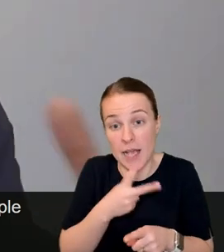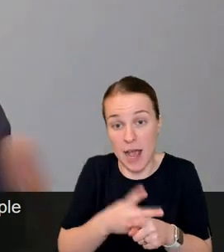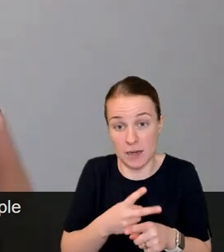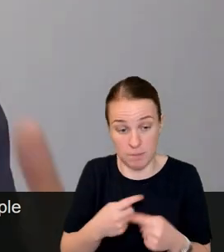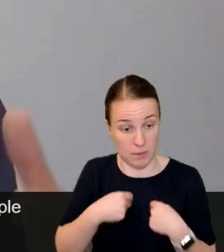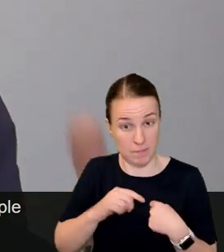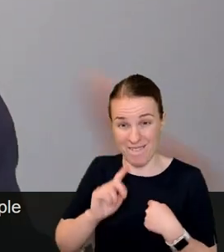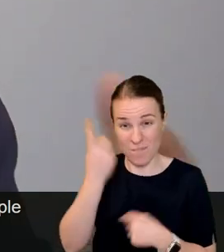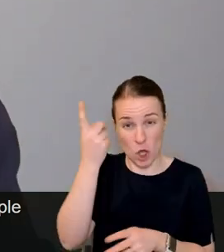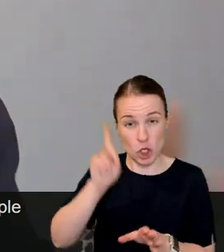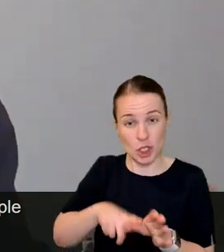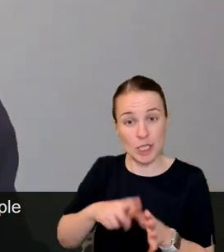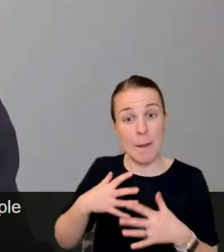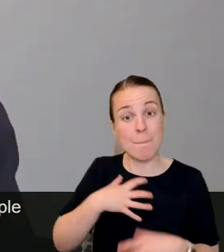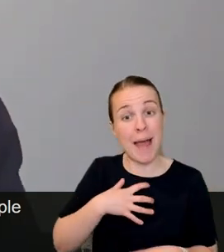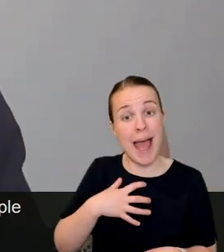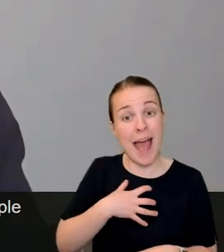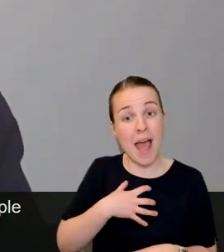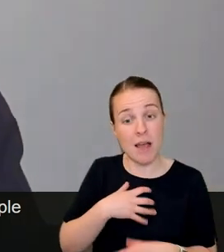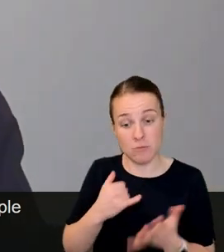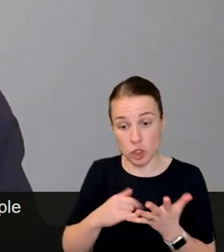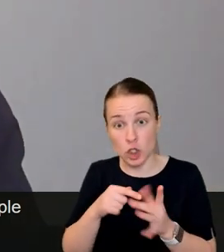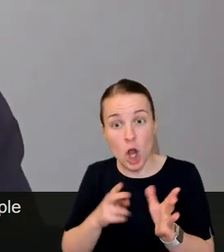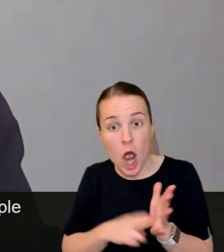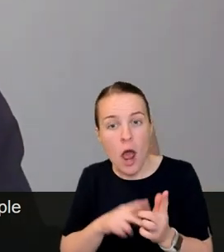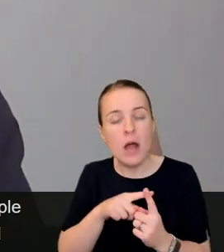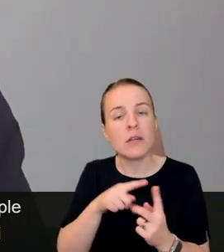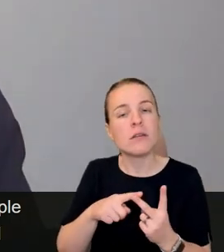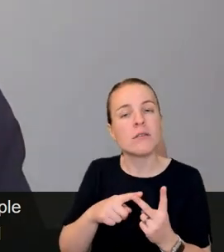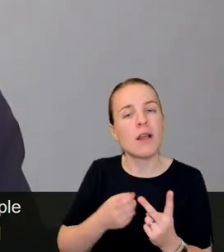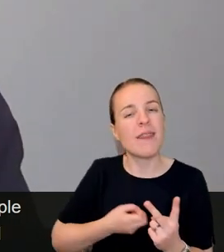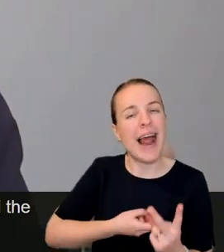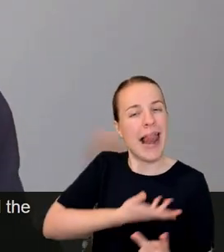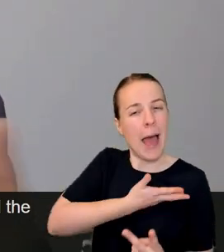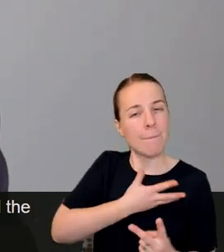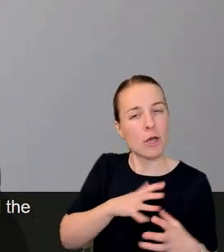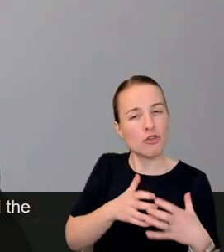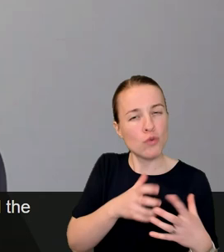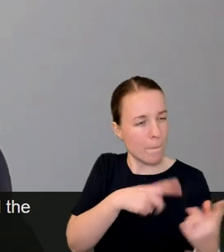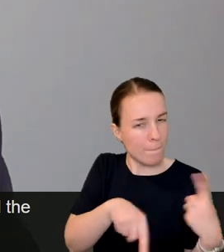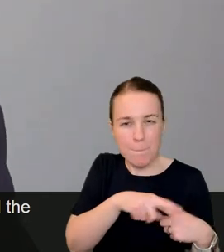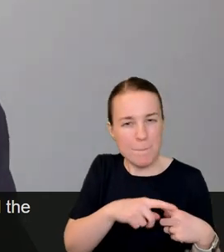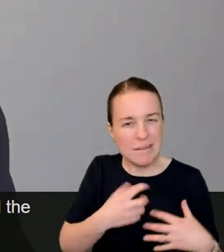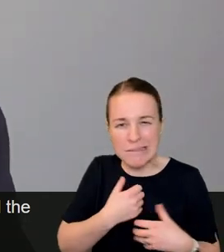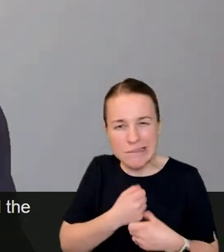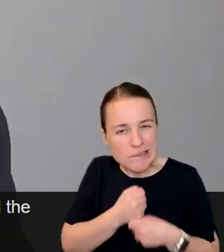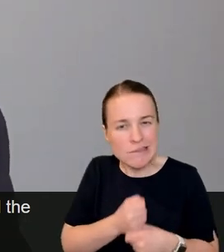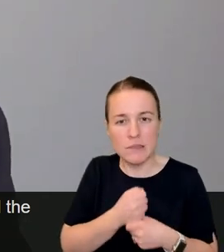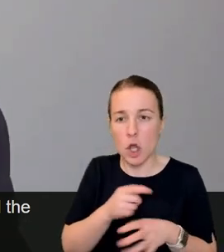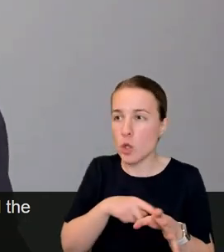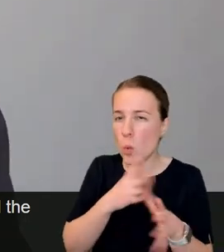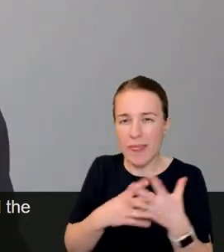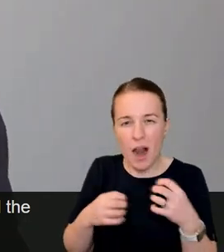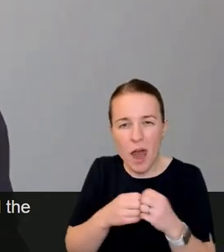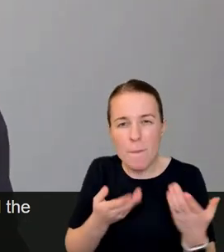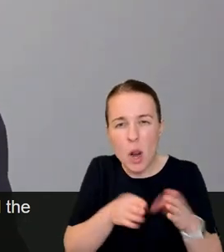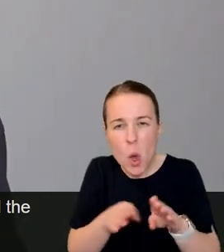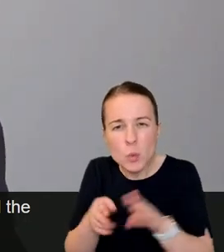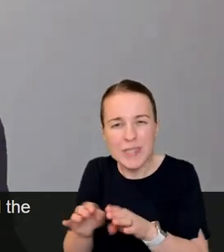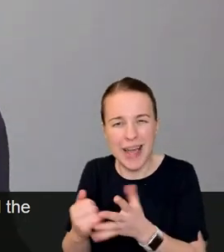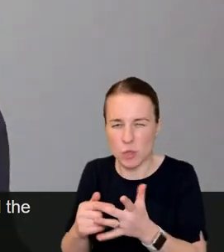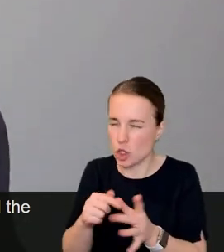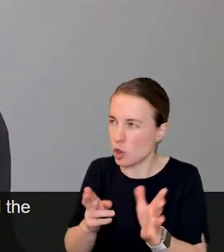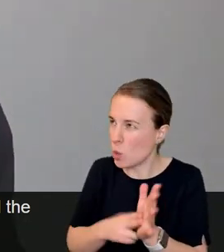group were frustrated by examples of youth clubs closing down. Sean did a report in 2016, forgive me if I get the year